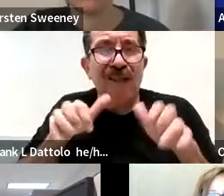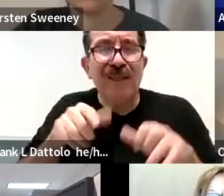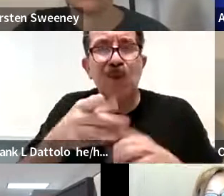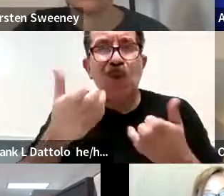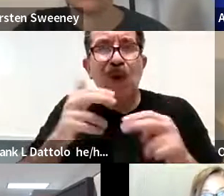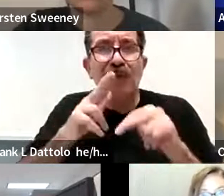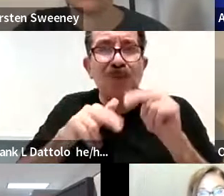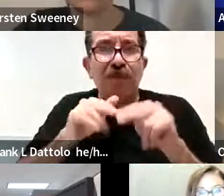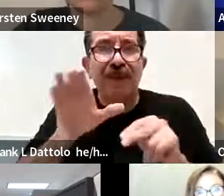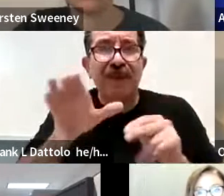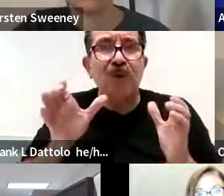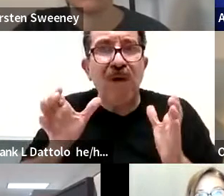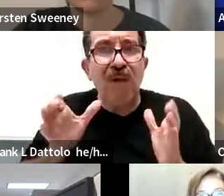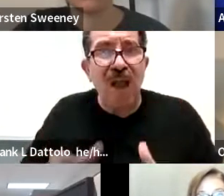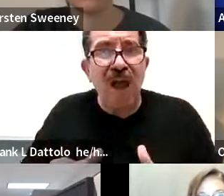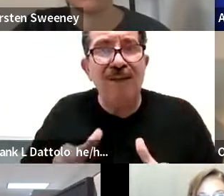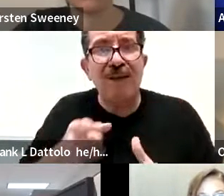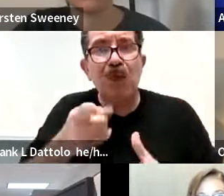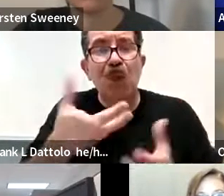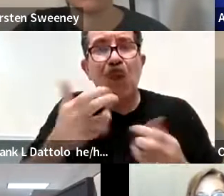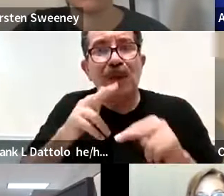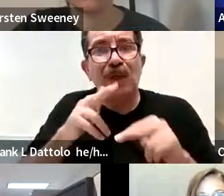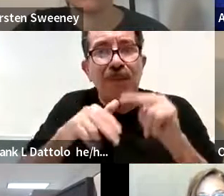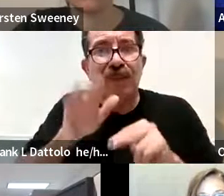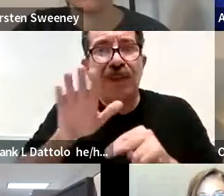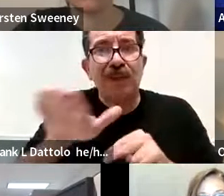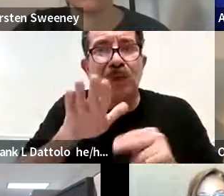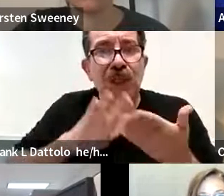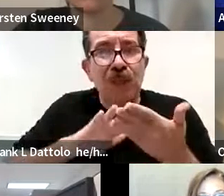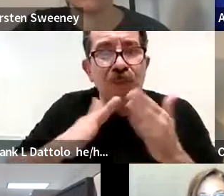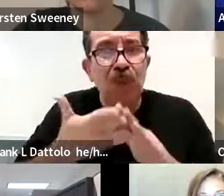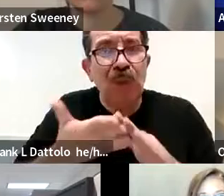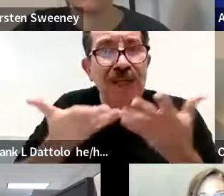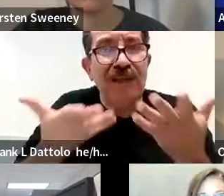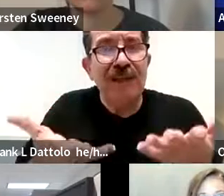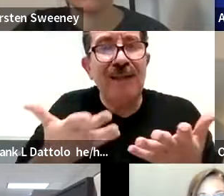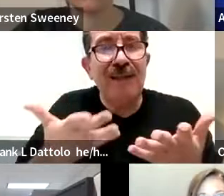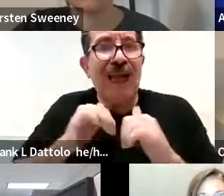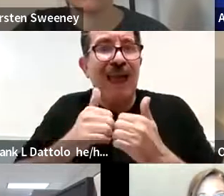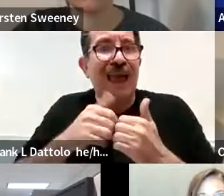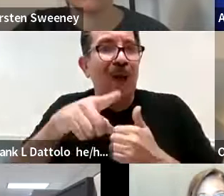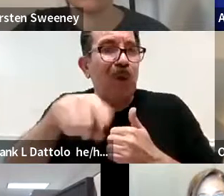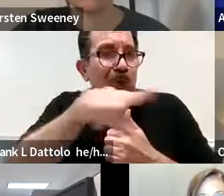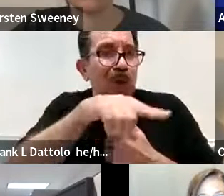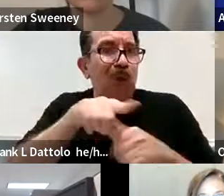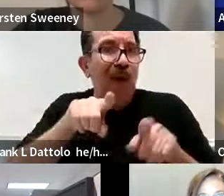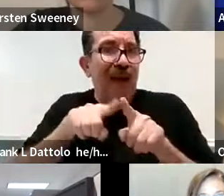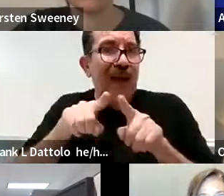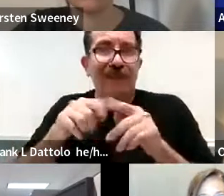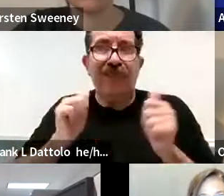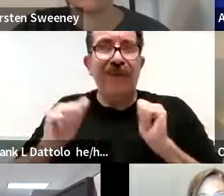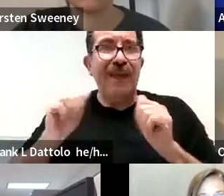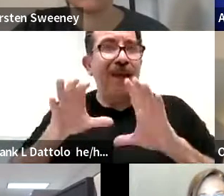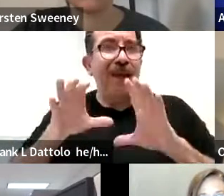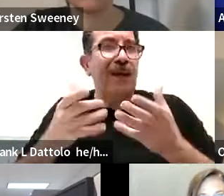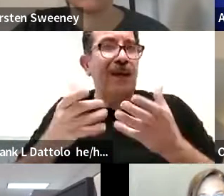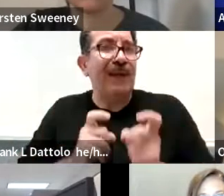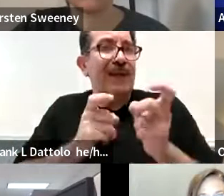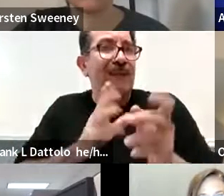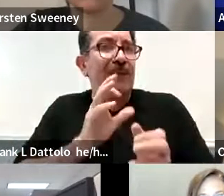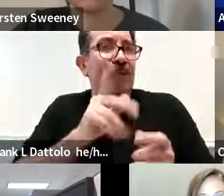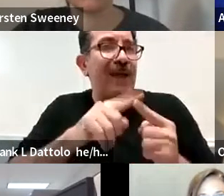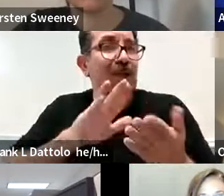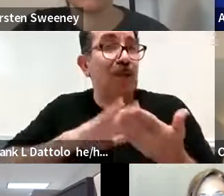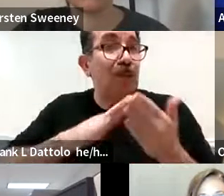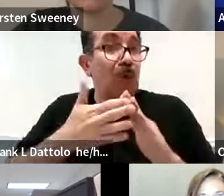You really want to build your audience. You want to build your clientele. You want to build your community. And how you